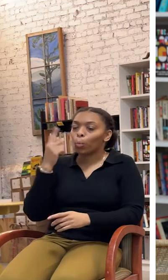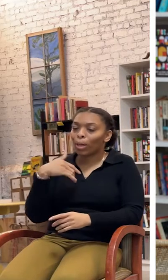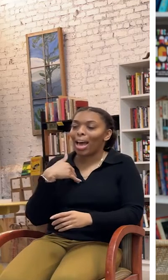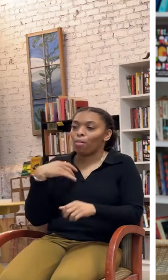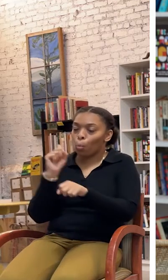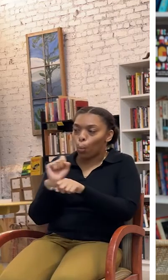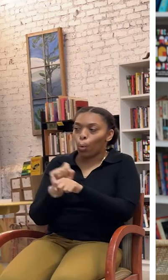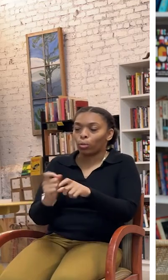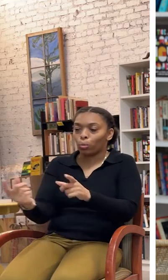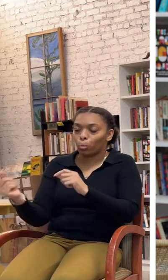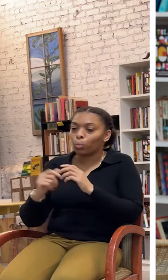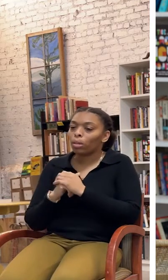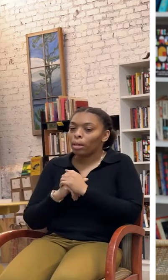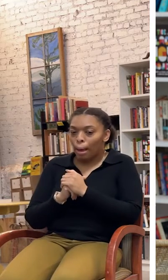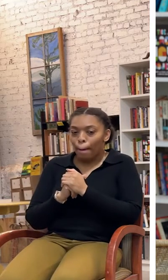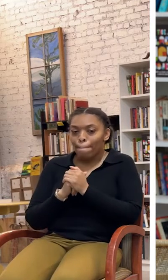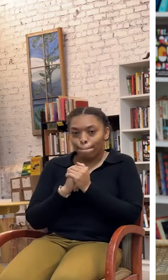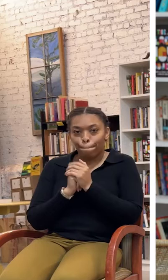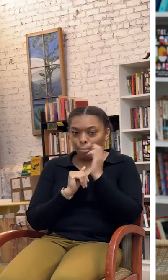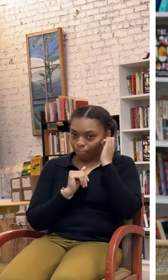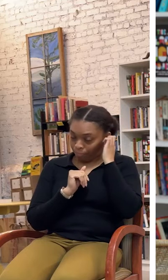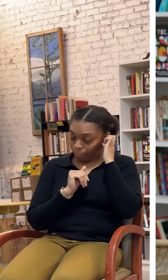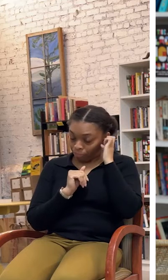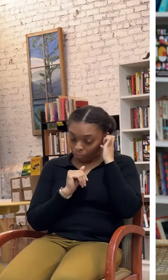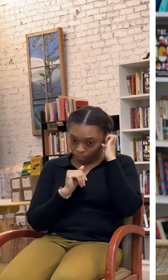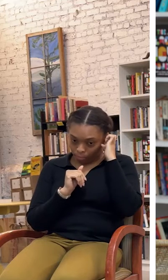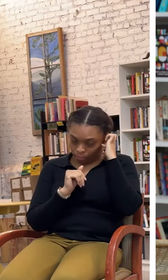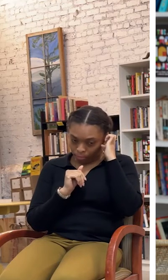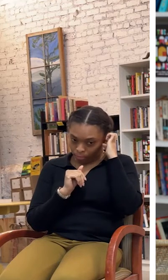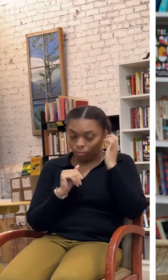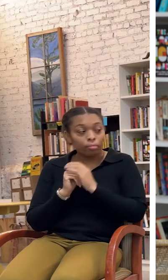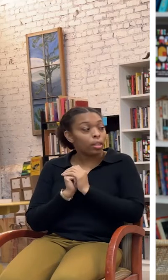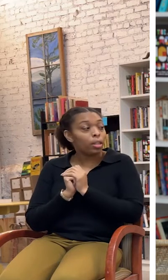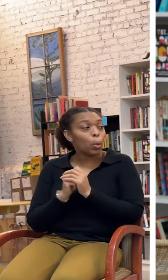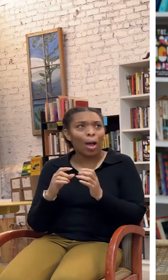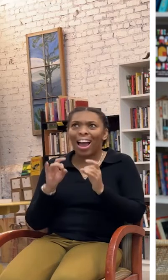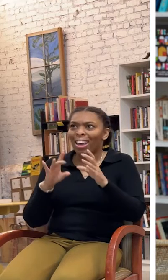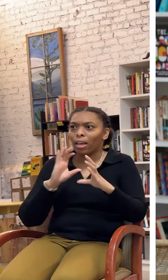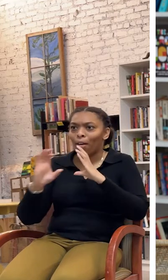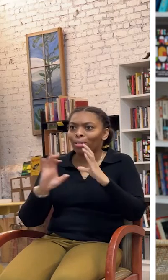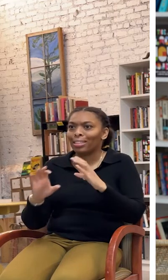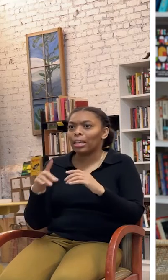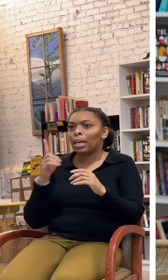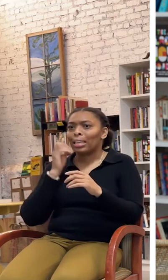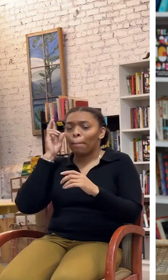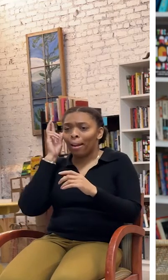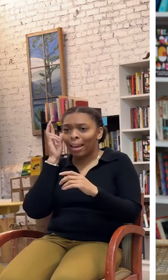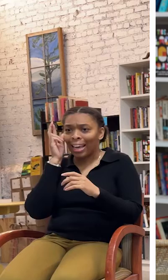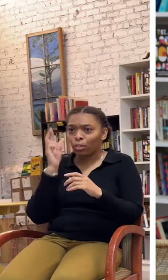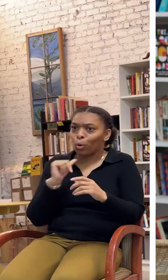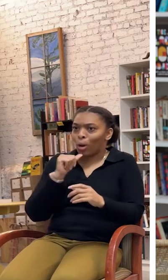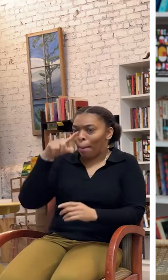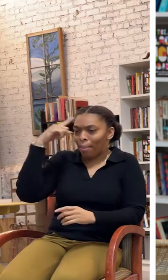do around that. And again, also, I hate that conversation about Dominicans not being Black, because there are racist people like